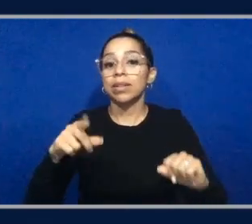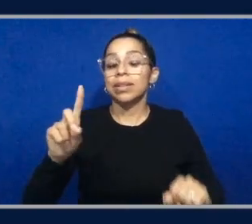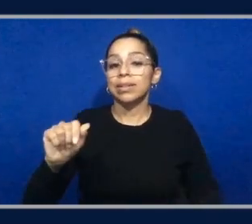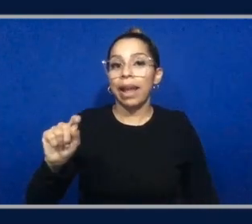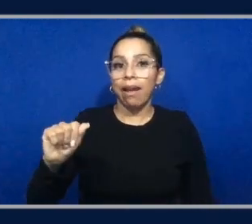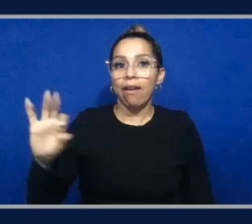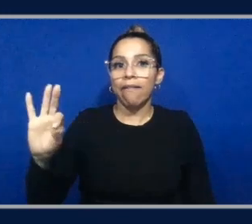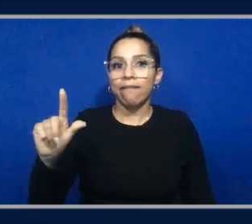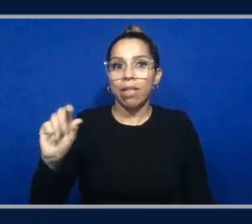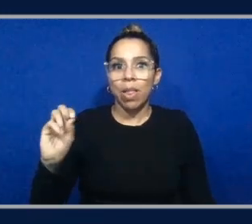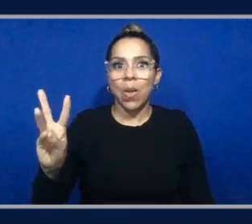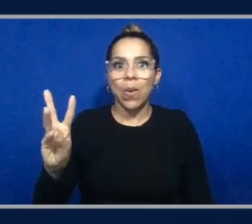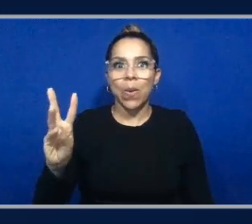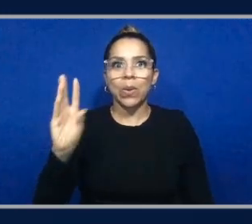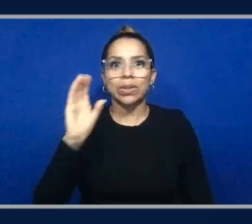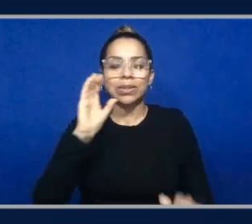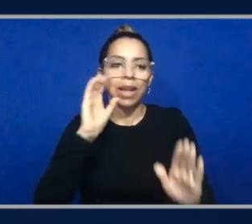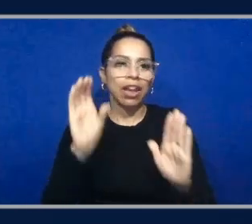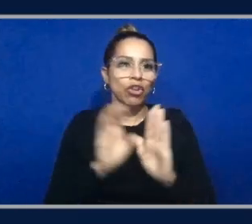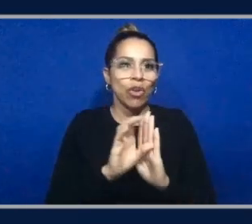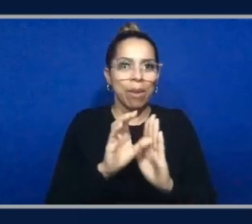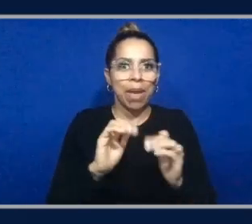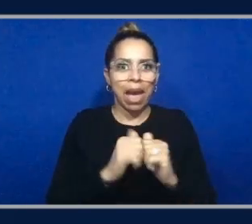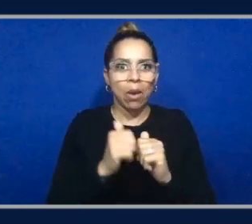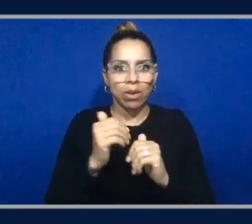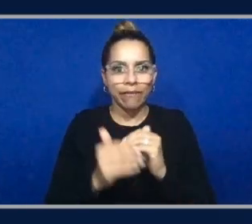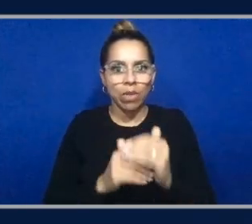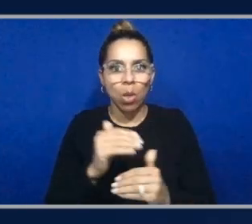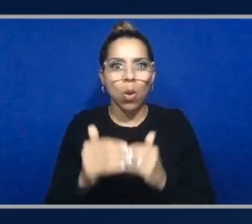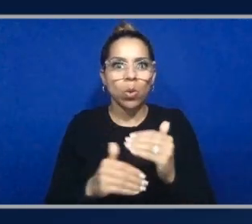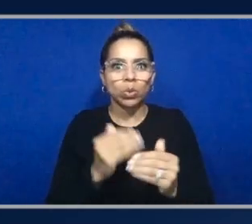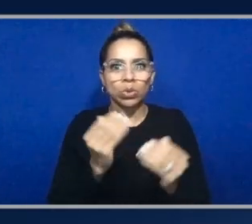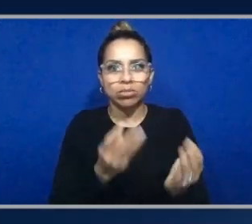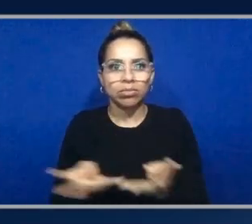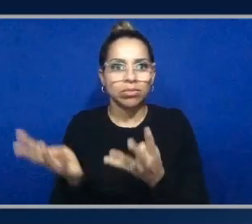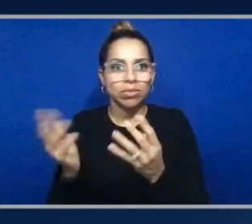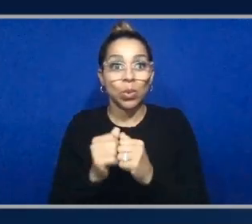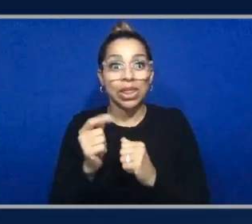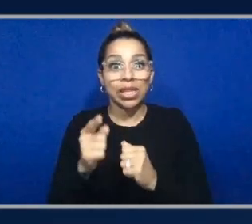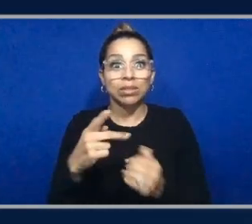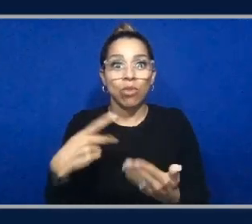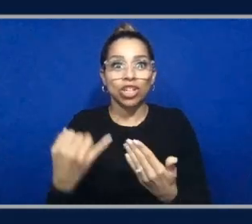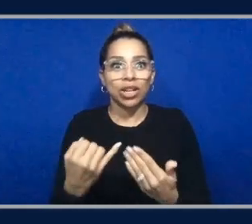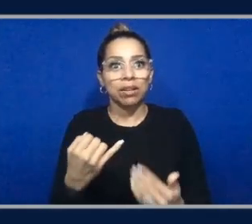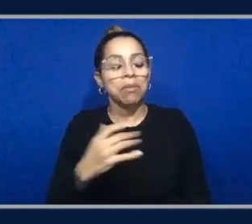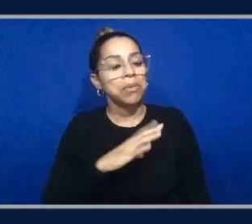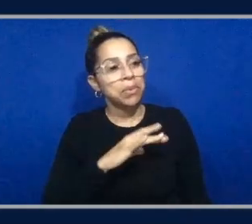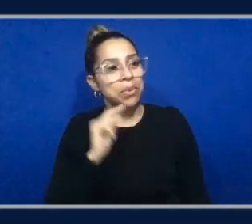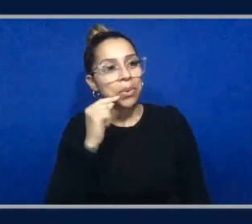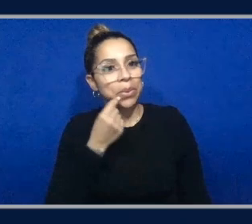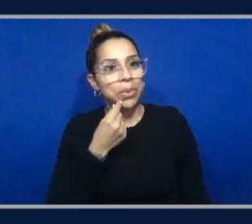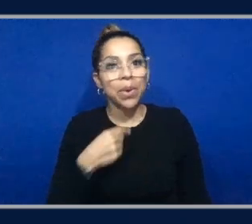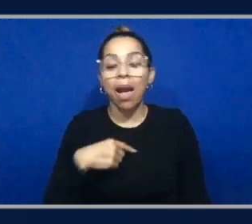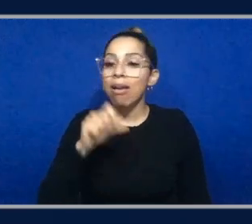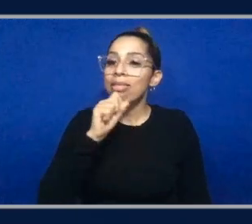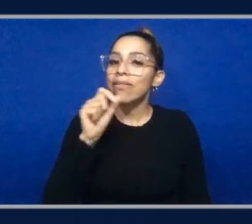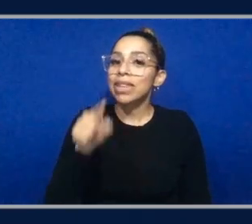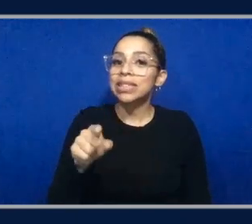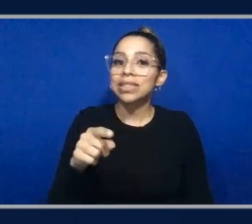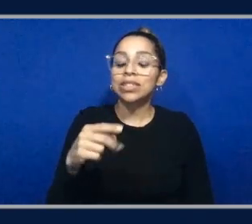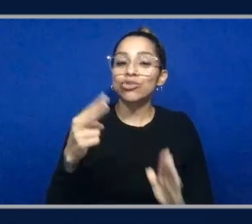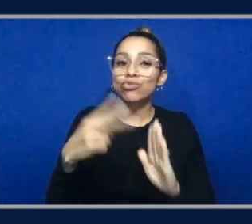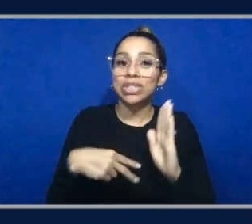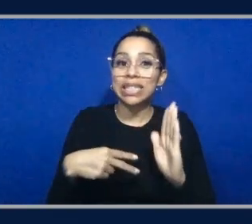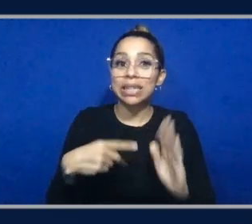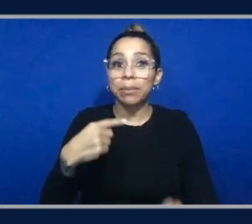how data flows through this project. Oh, cool. So the reason why I love this particular for README is this is way more